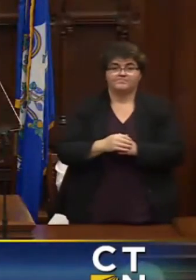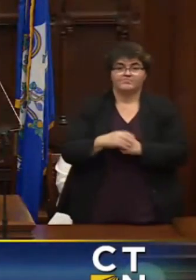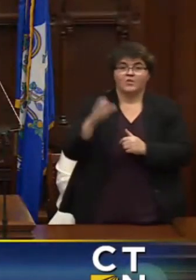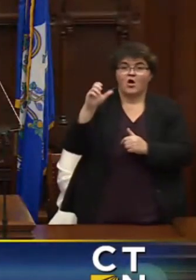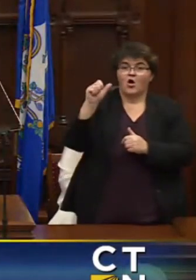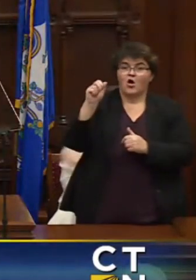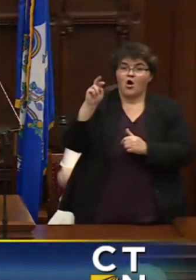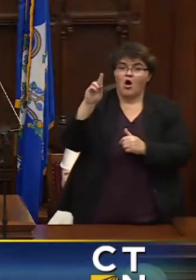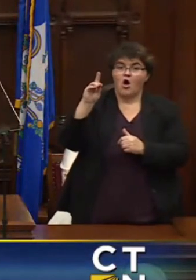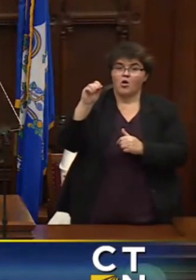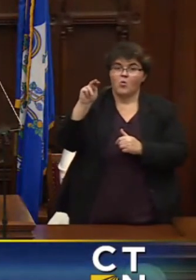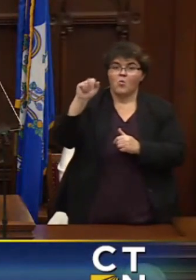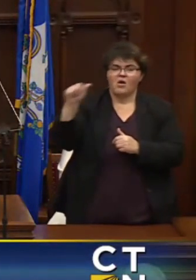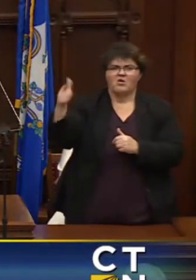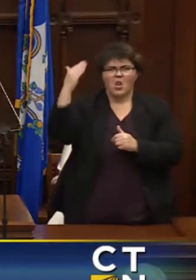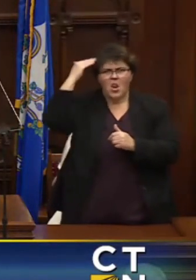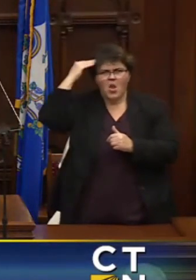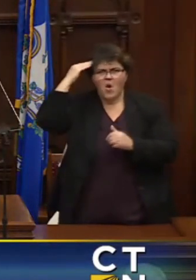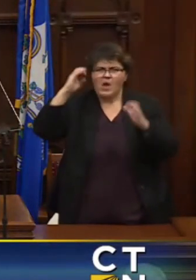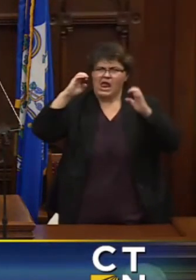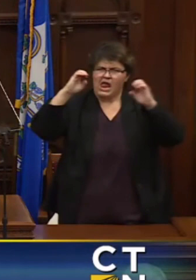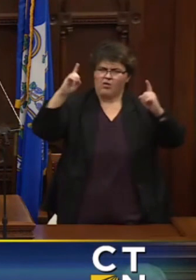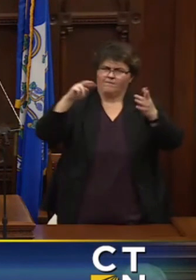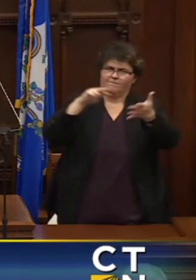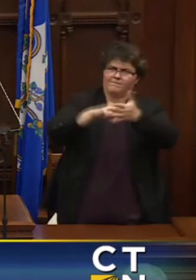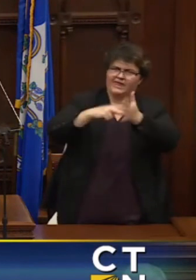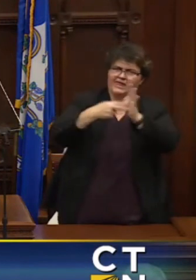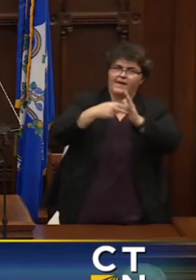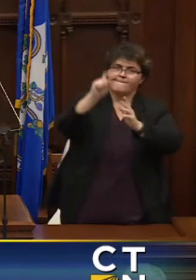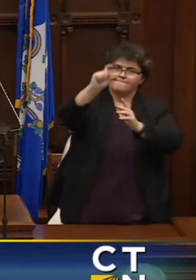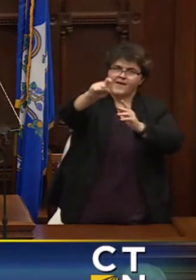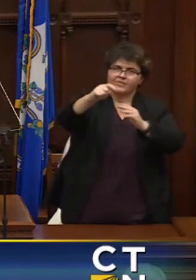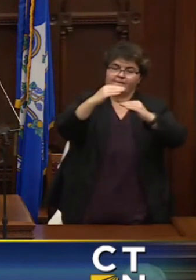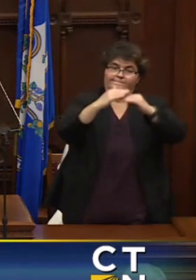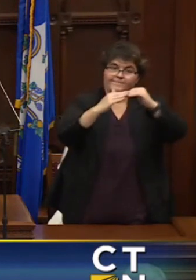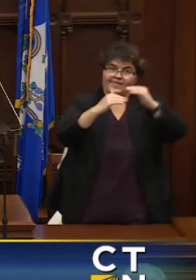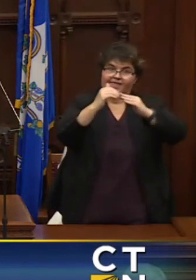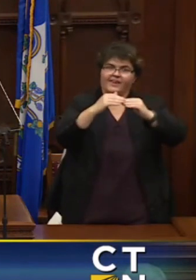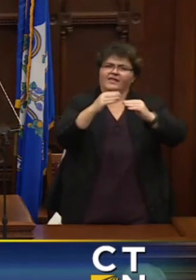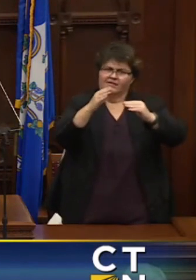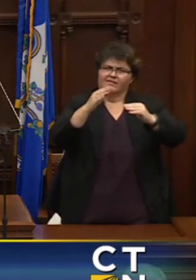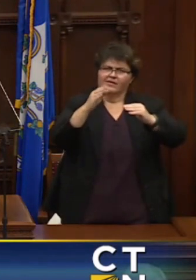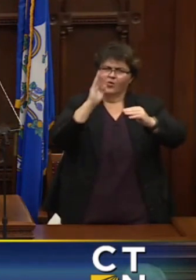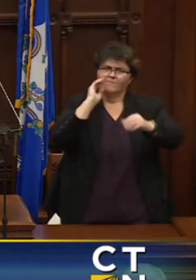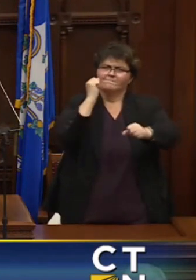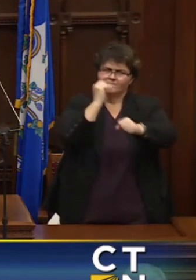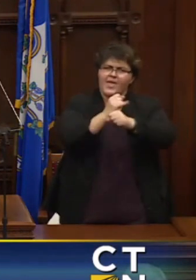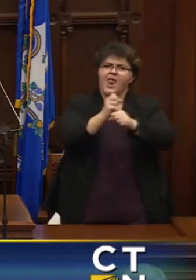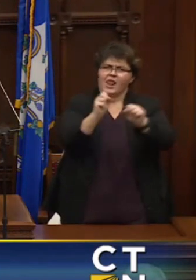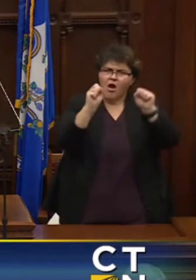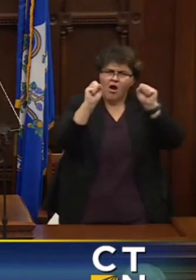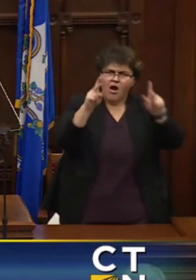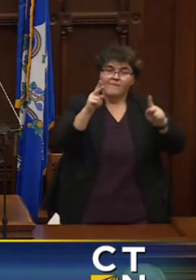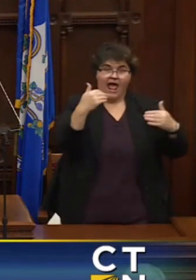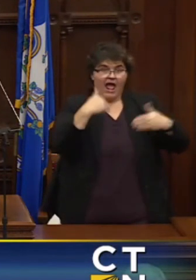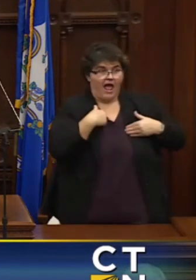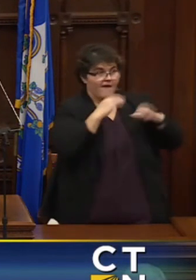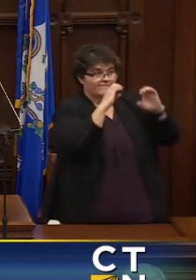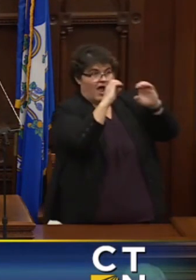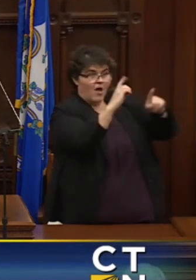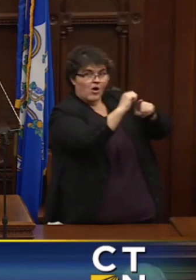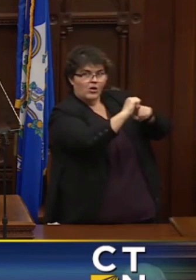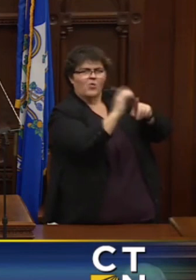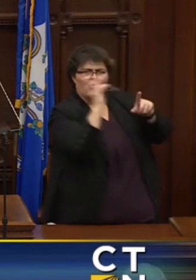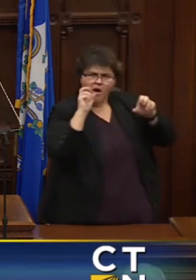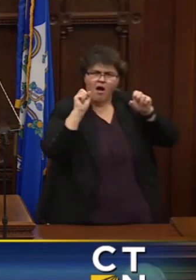opportunity. So I urge all of our superintendents and principals and teachers, we've got the